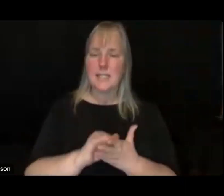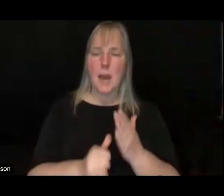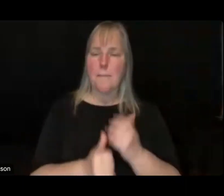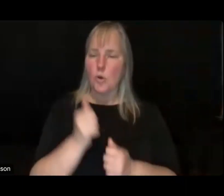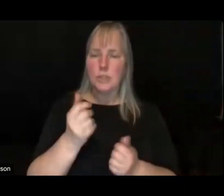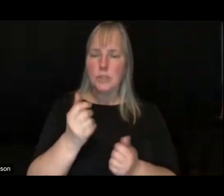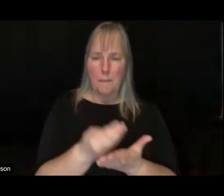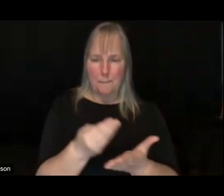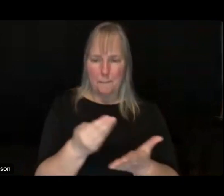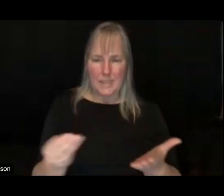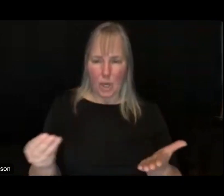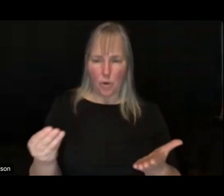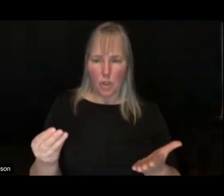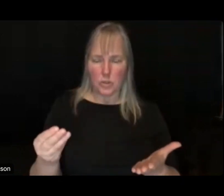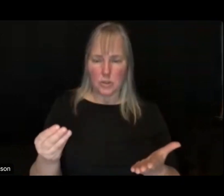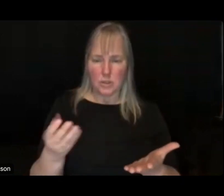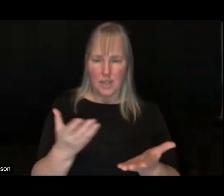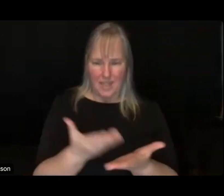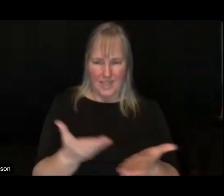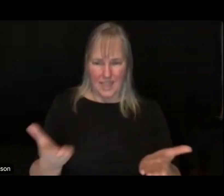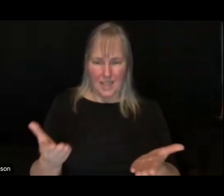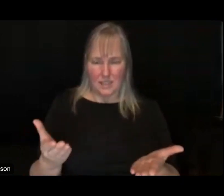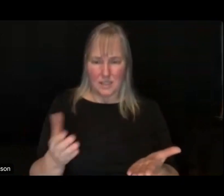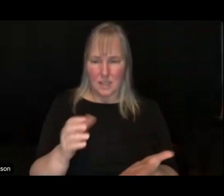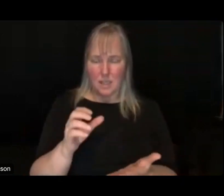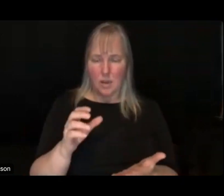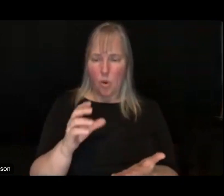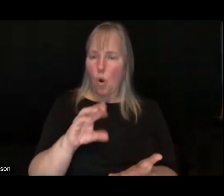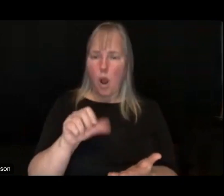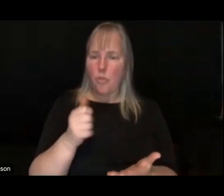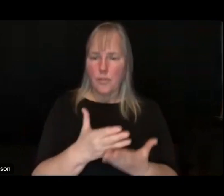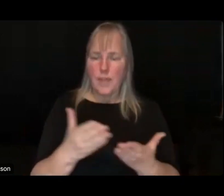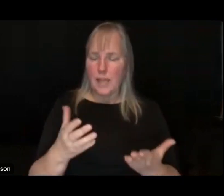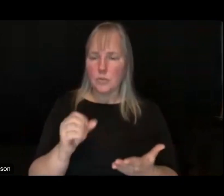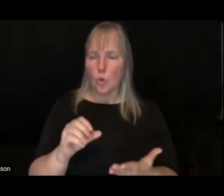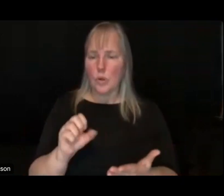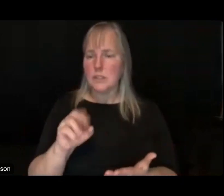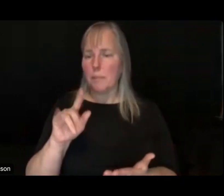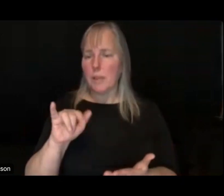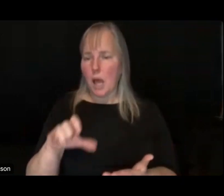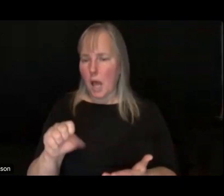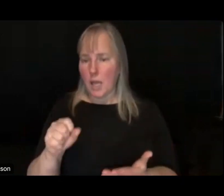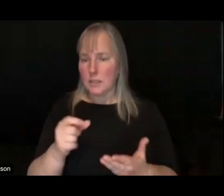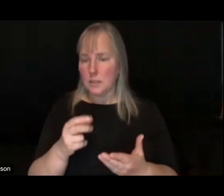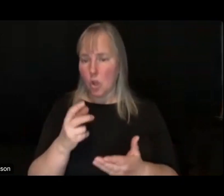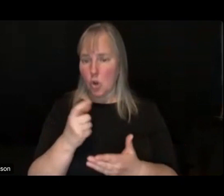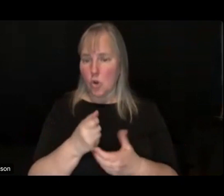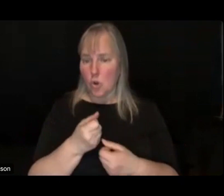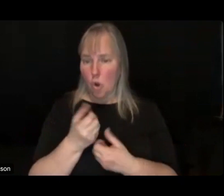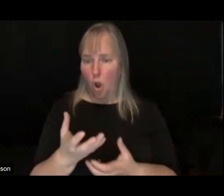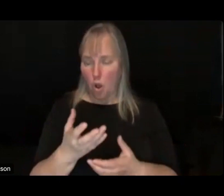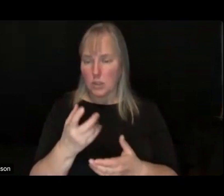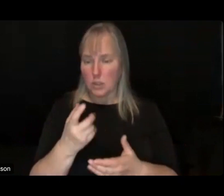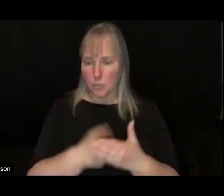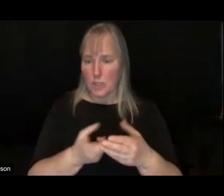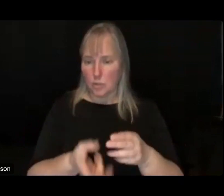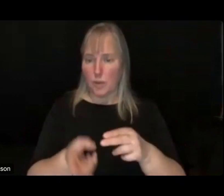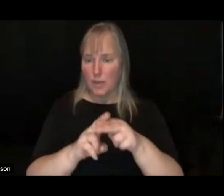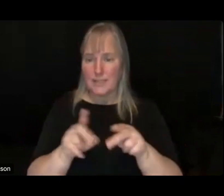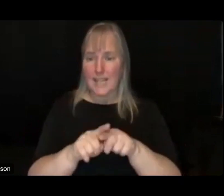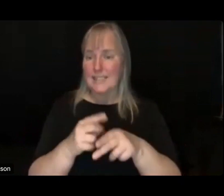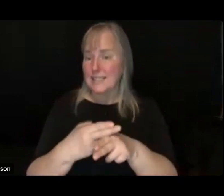material or other things, or it's just supply? So that's just kind of pump up the price on that as a temporary phenomenon. What do you guys think?